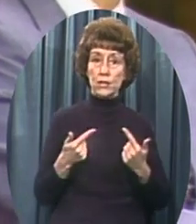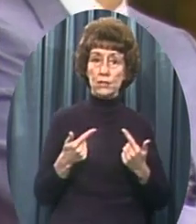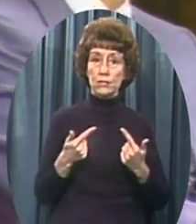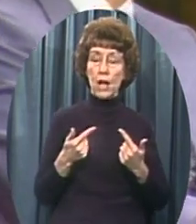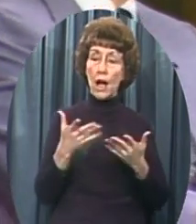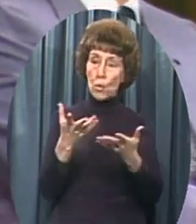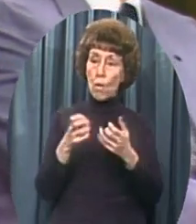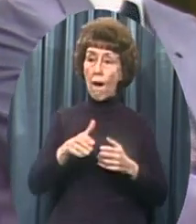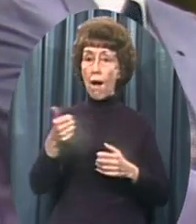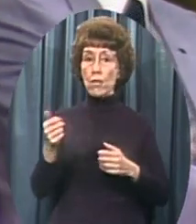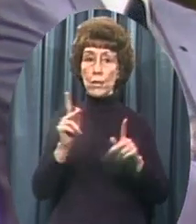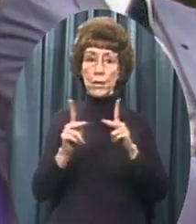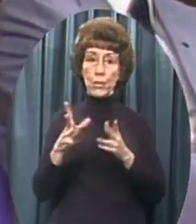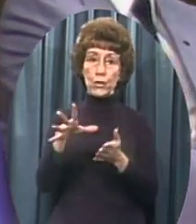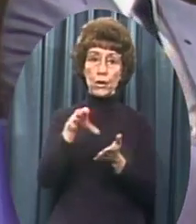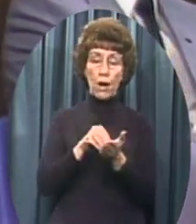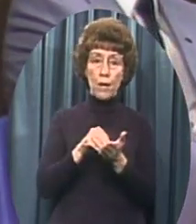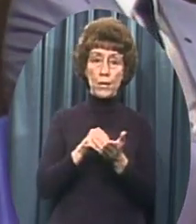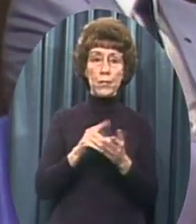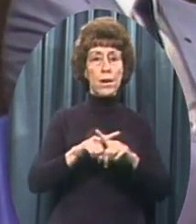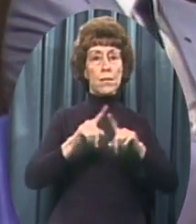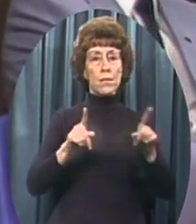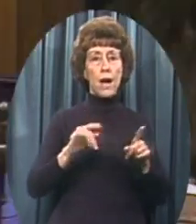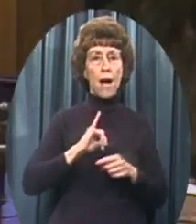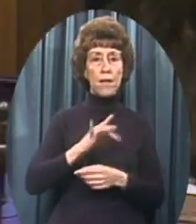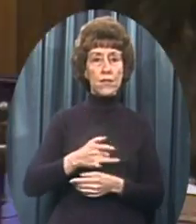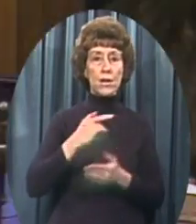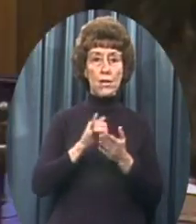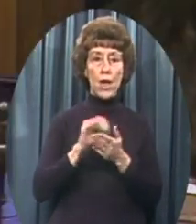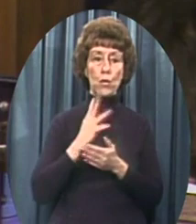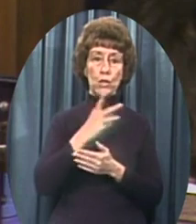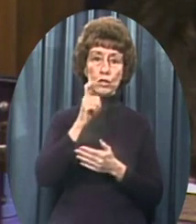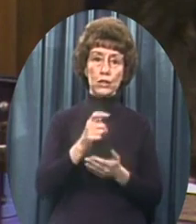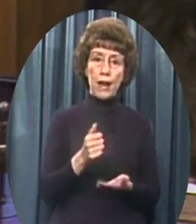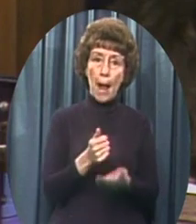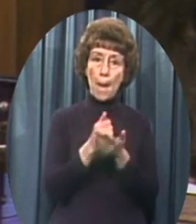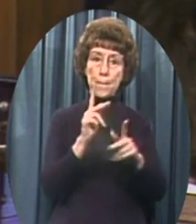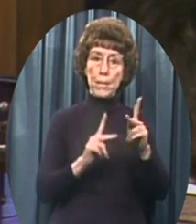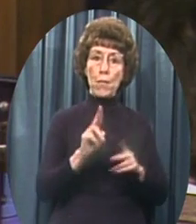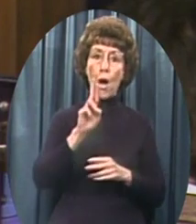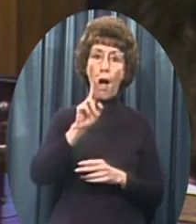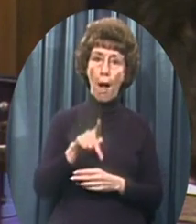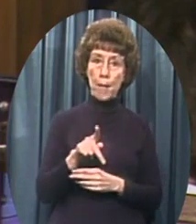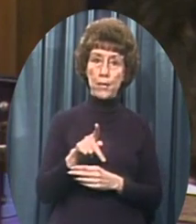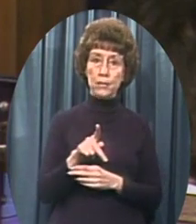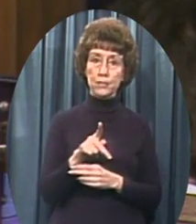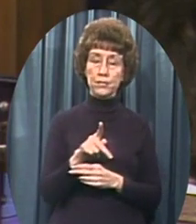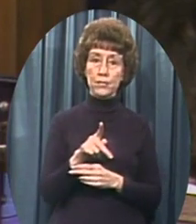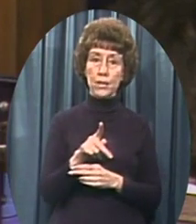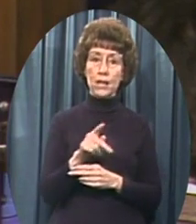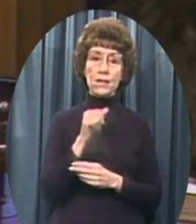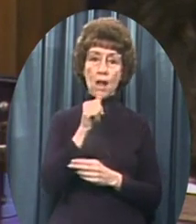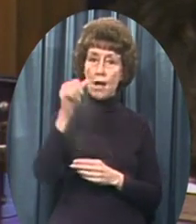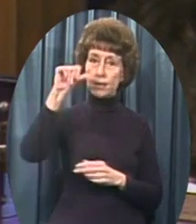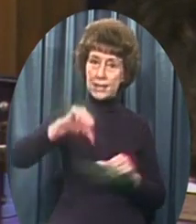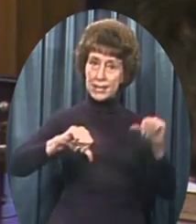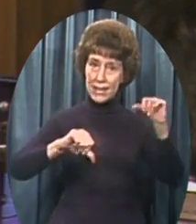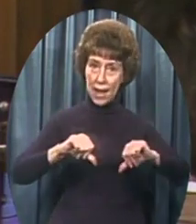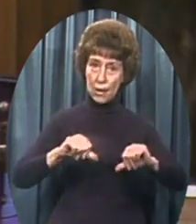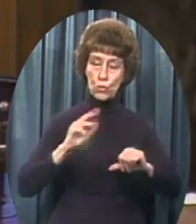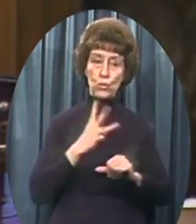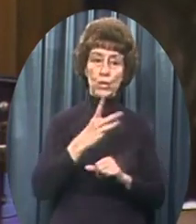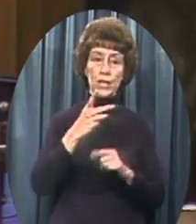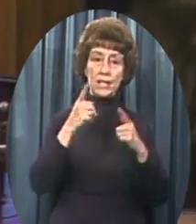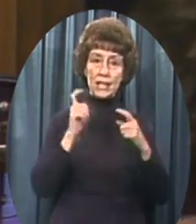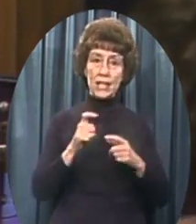and the media have an obligation to help people up, not down. We have a commitment during the 1980s to attempt to bring about a